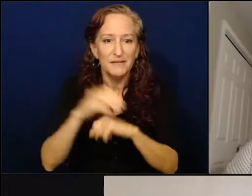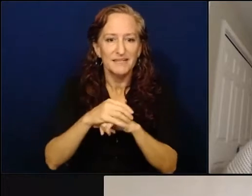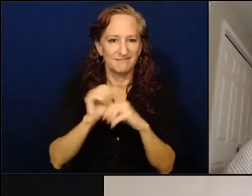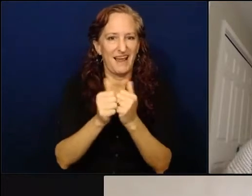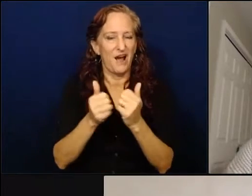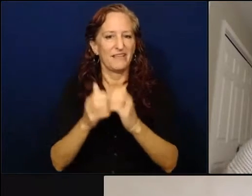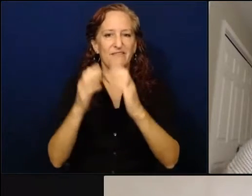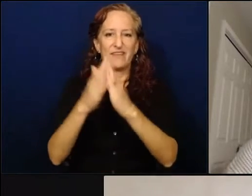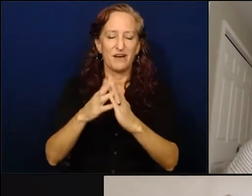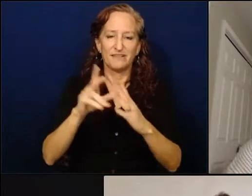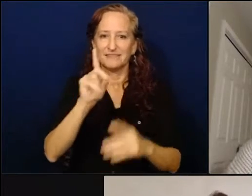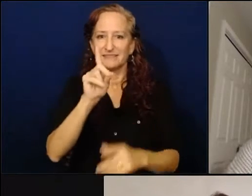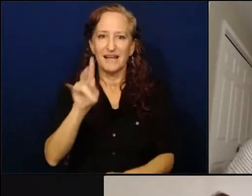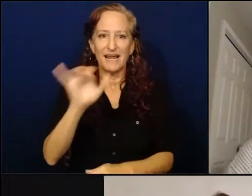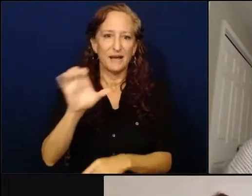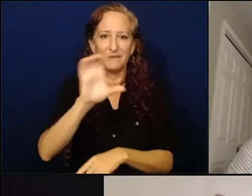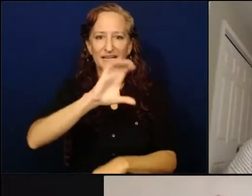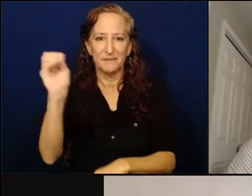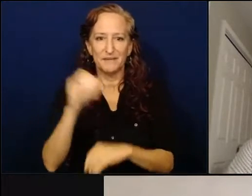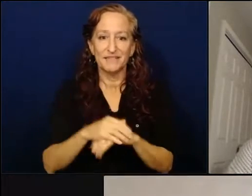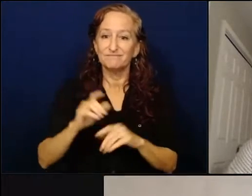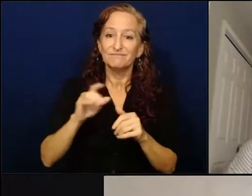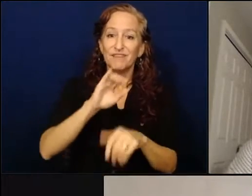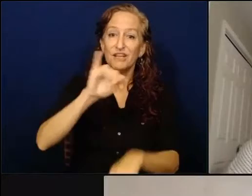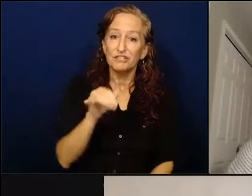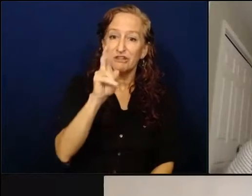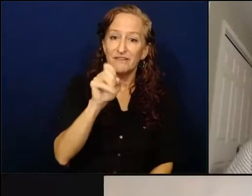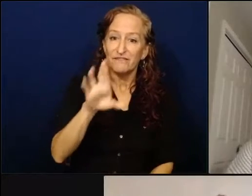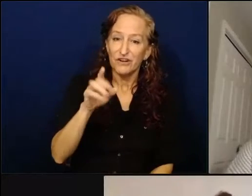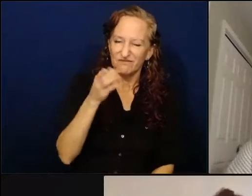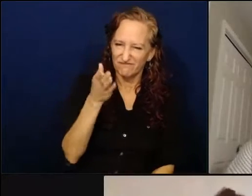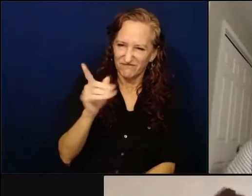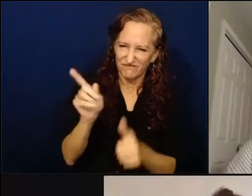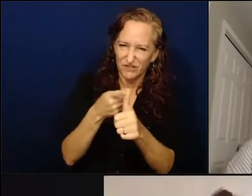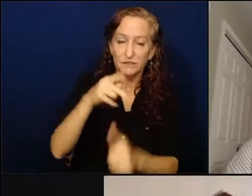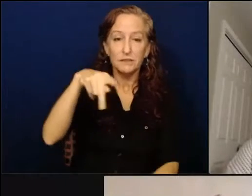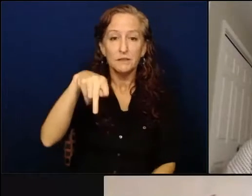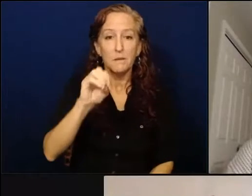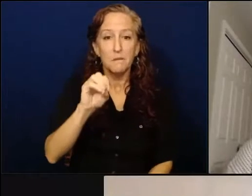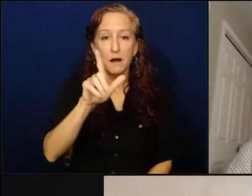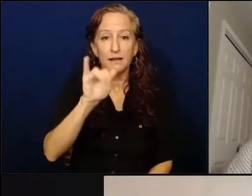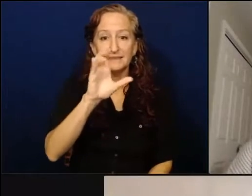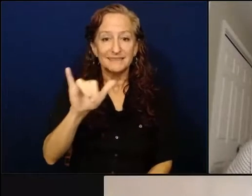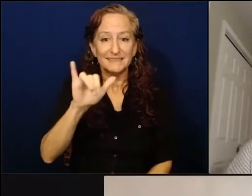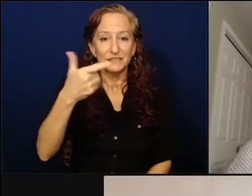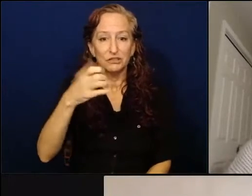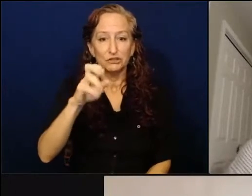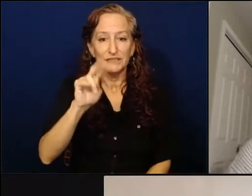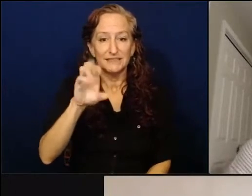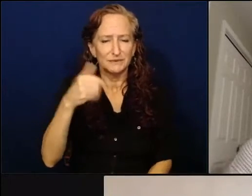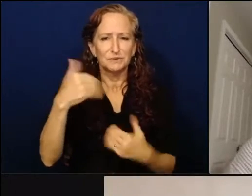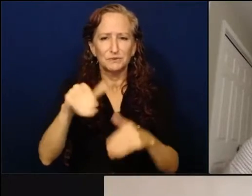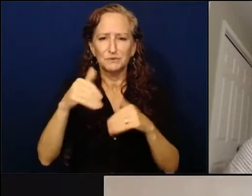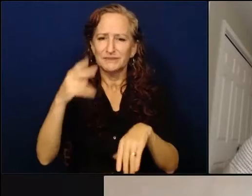started. Jennifer, I'm going to start with you. Policy Genius, you've seen such tremendous growth over this past year. You've opened a